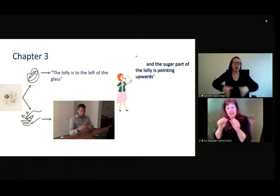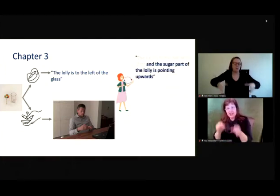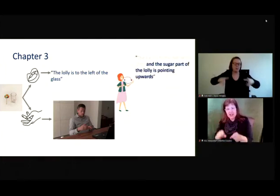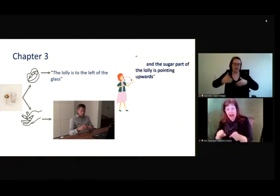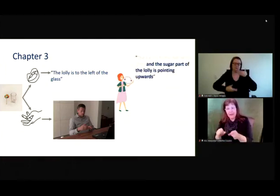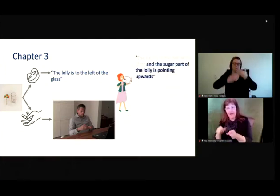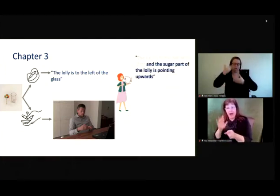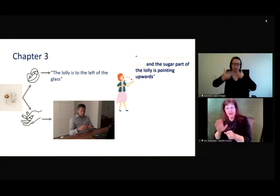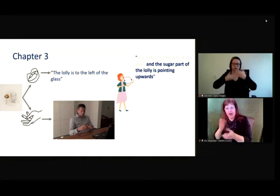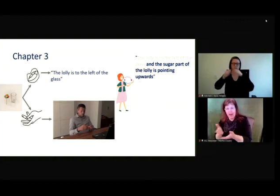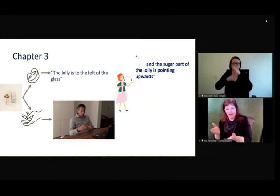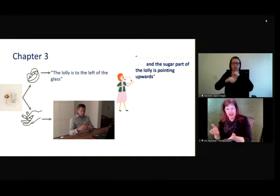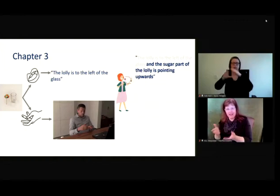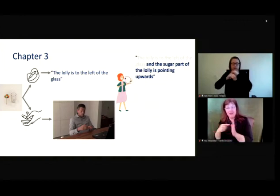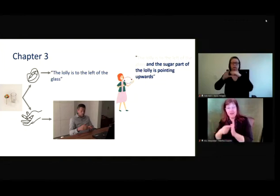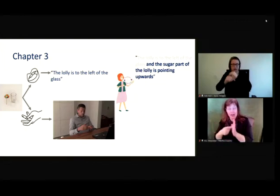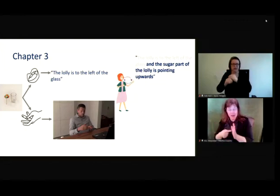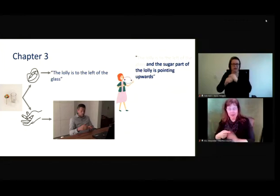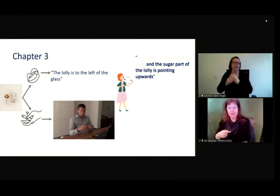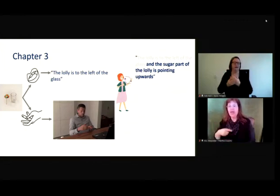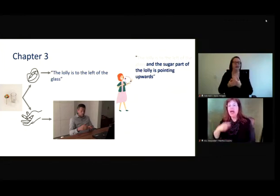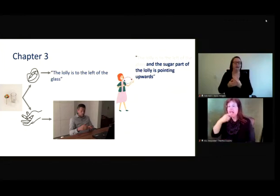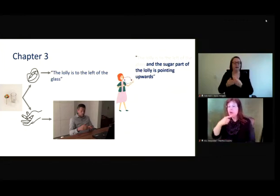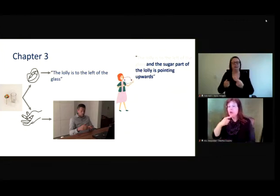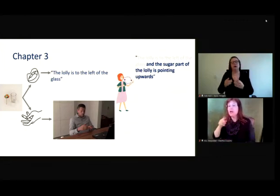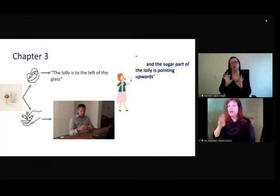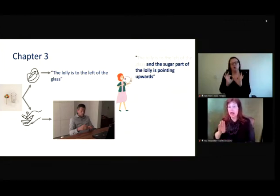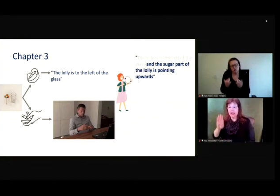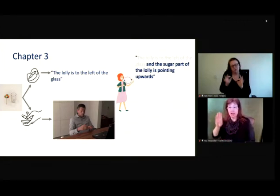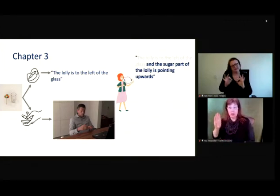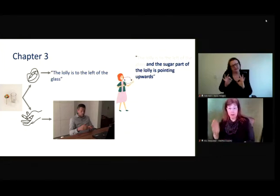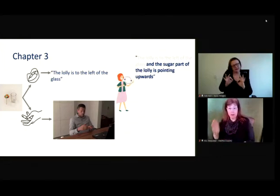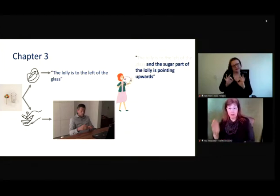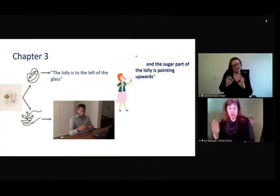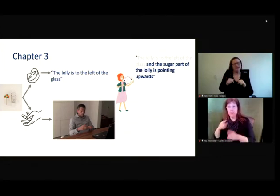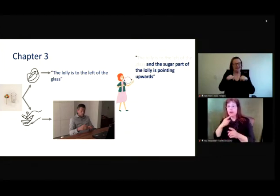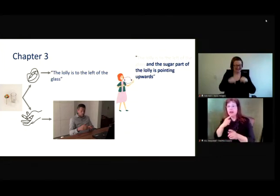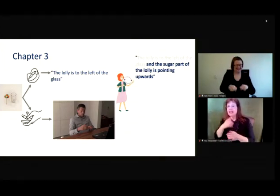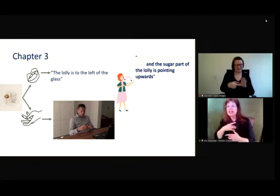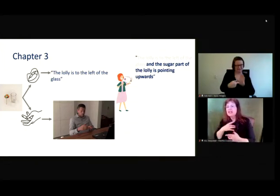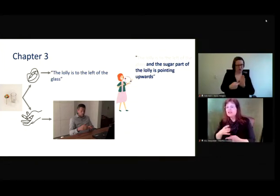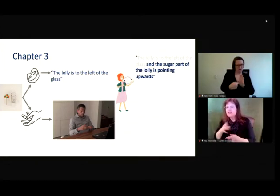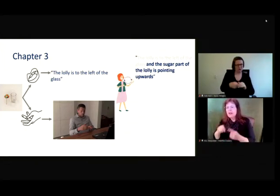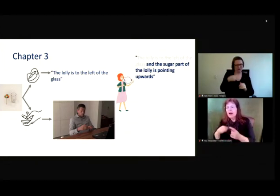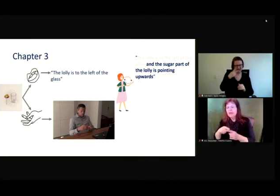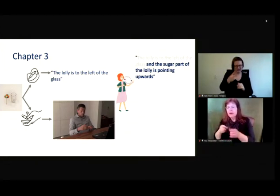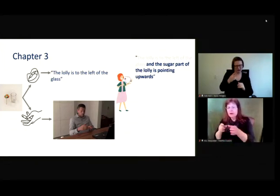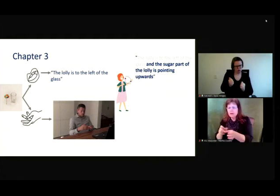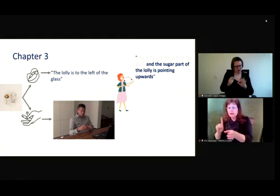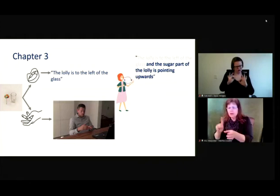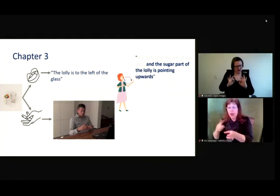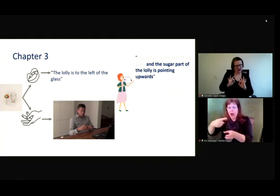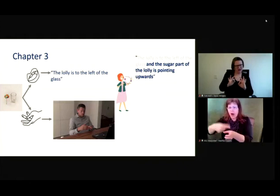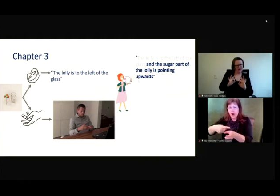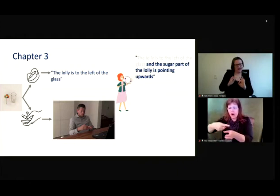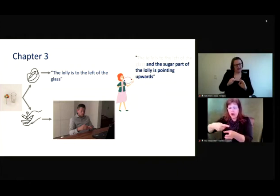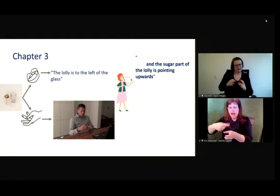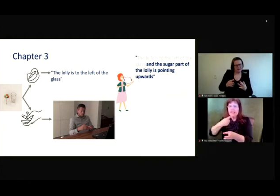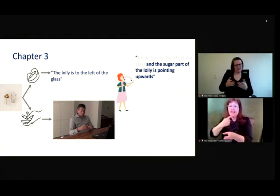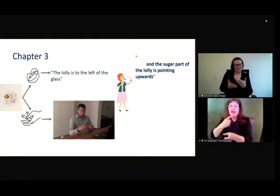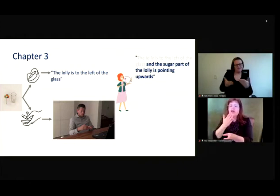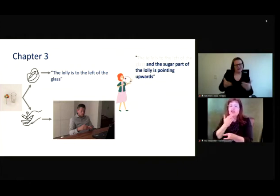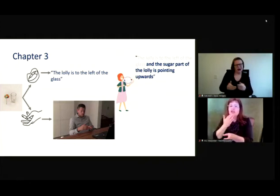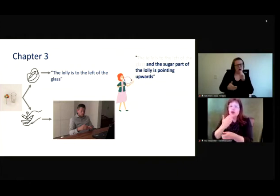here in the example, a hearing bimodal bilingual was very specific about the orientation of the lollipop, saying that the sugar part of the lolly